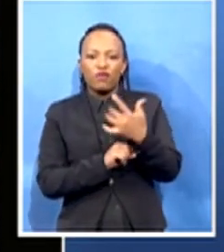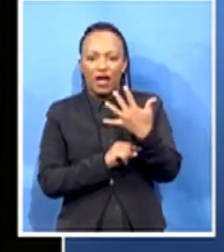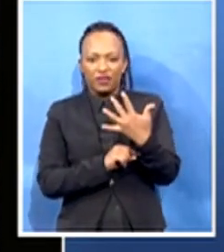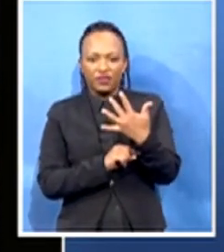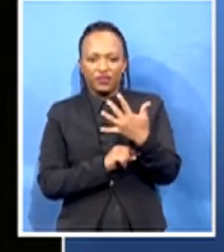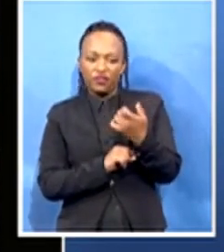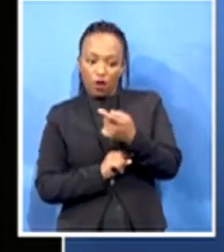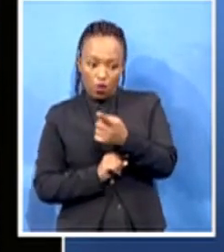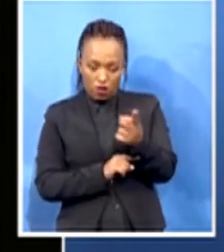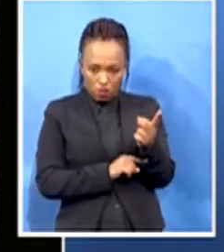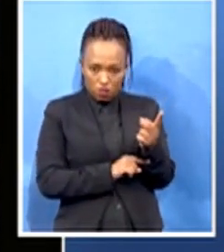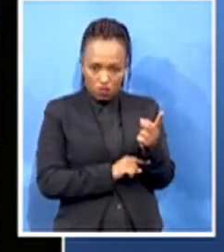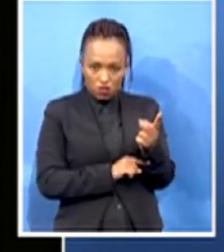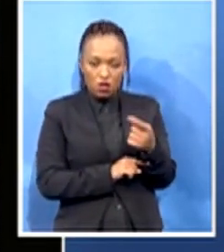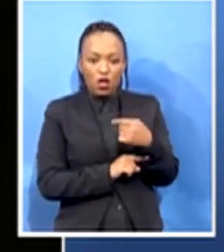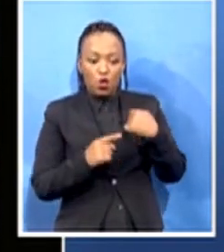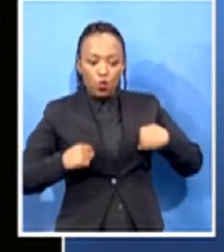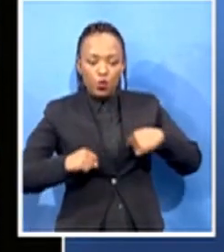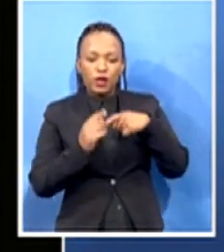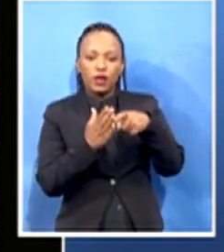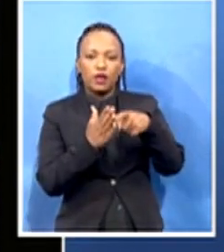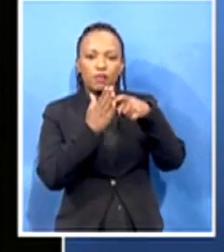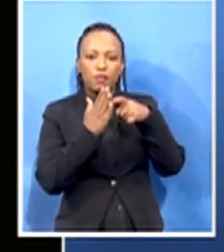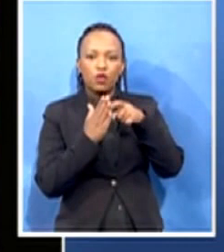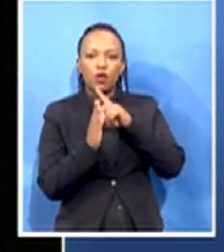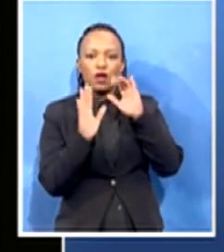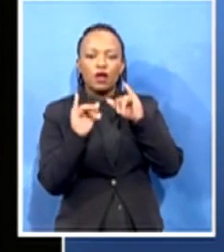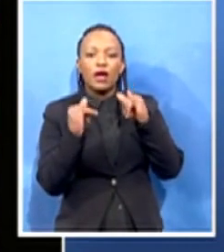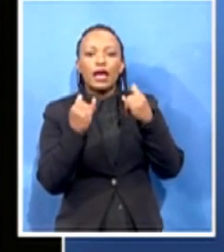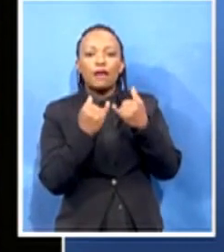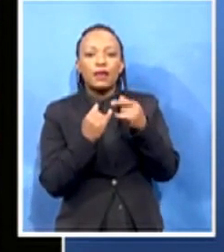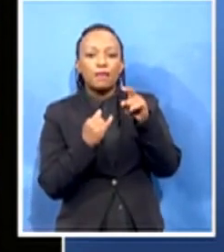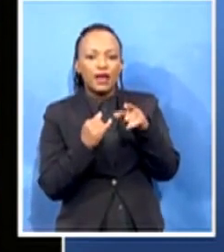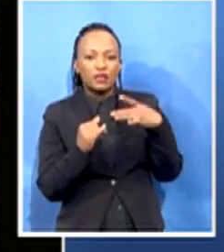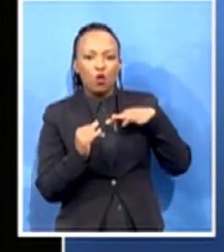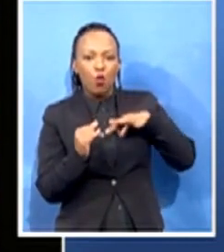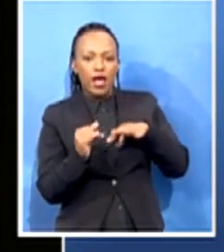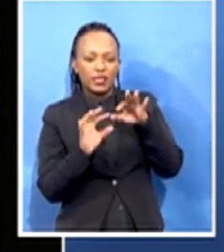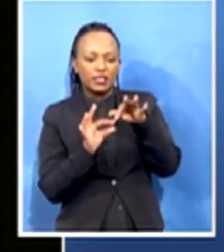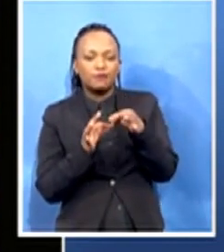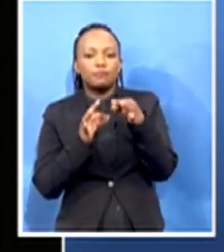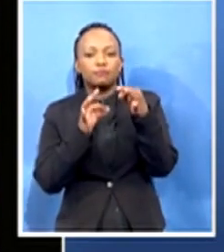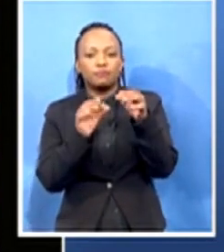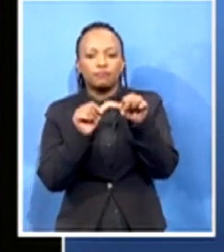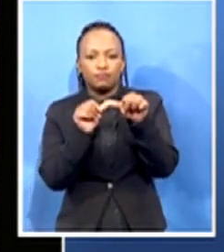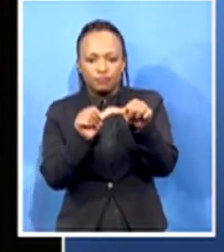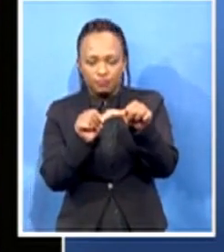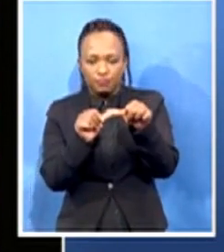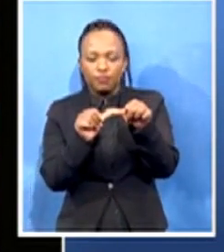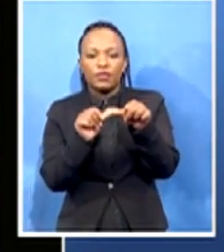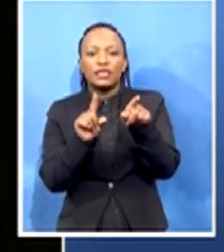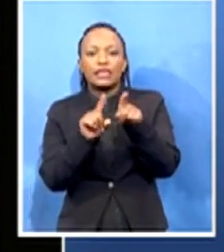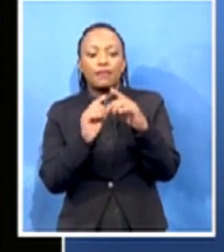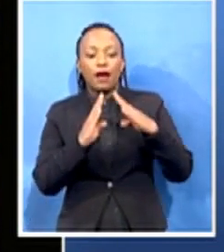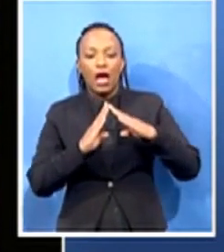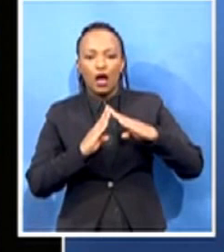that the company must extend that wage increase and then extend the housing. Now, if